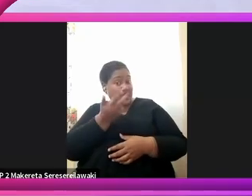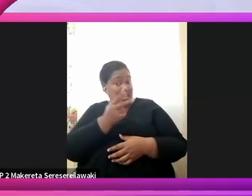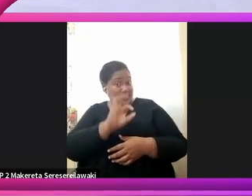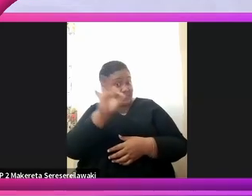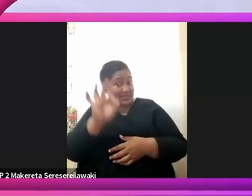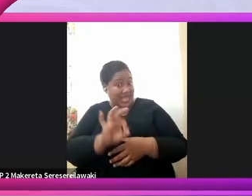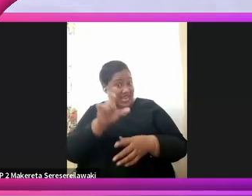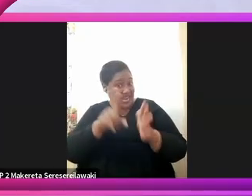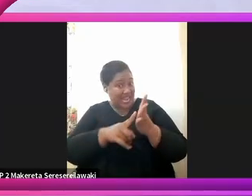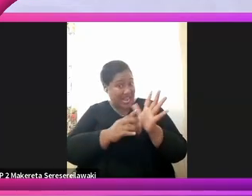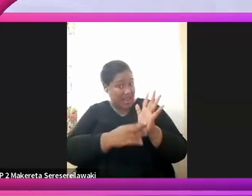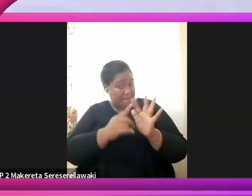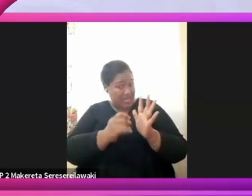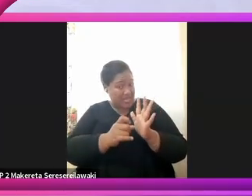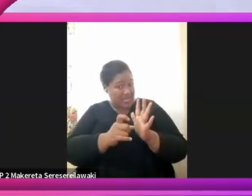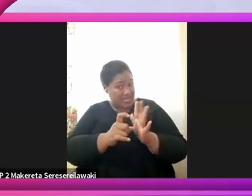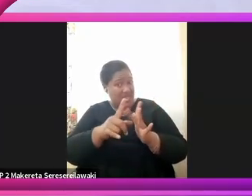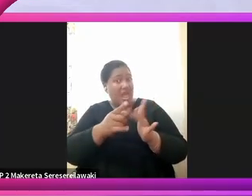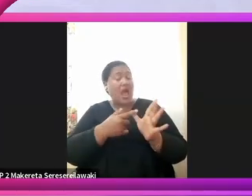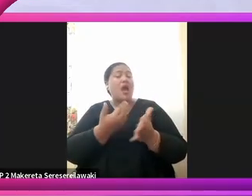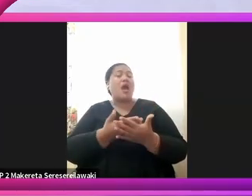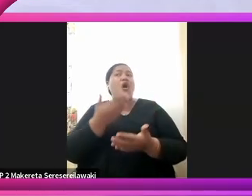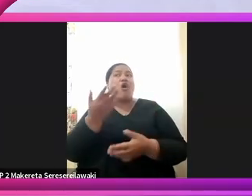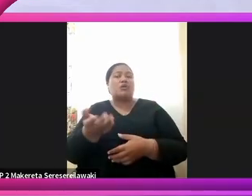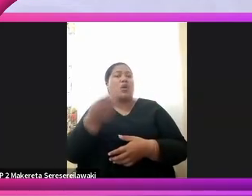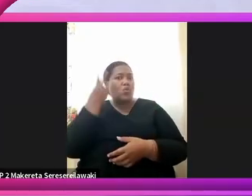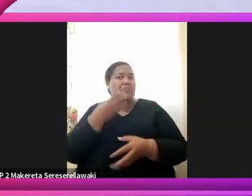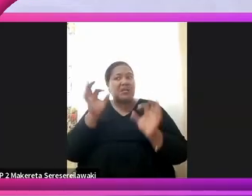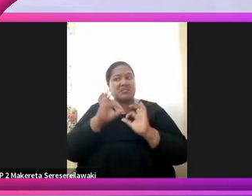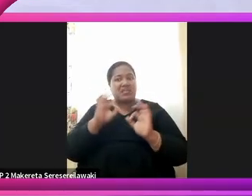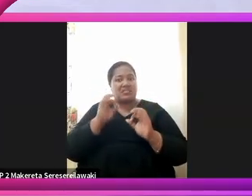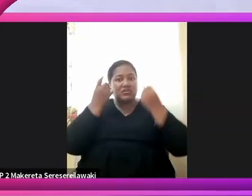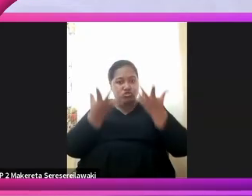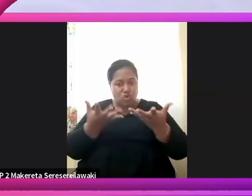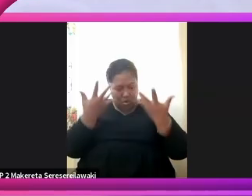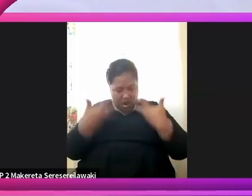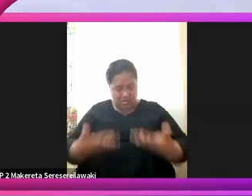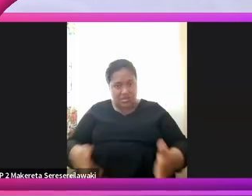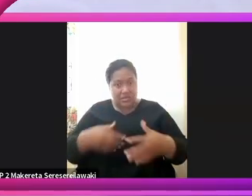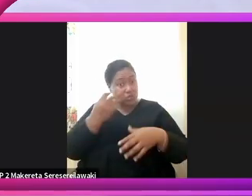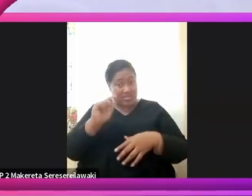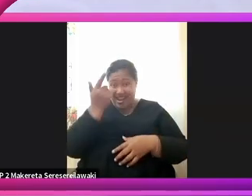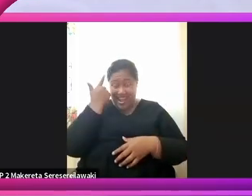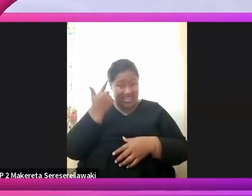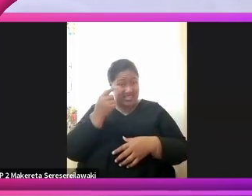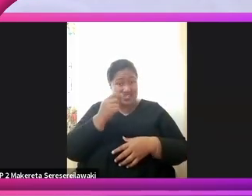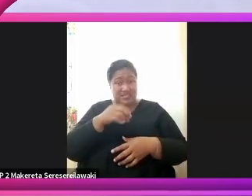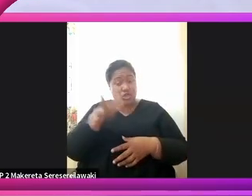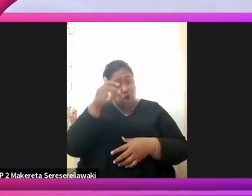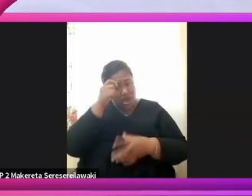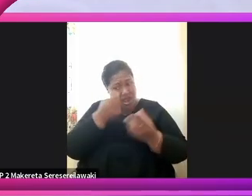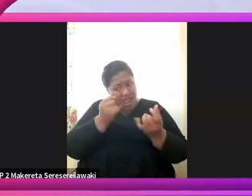chlamydia, especially among women, have no symptom. Also, the lack of clear knowledge of the STI transmissions. A lot